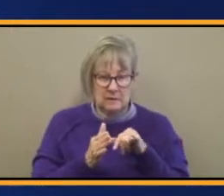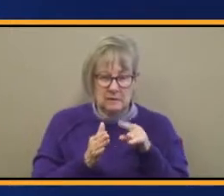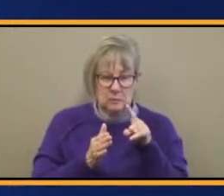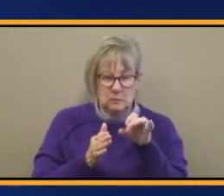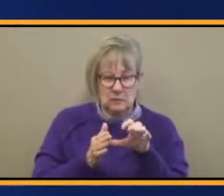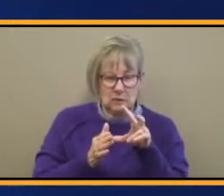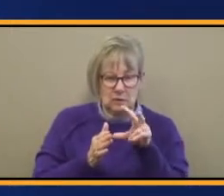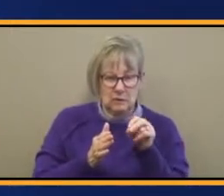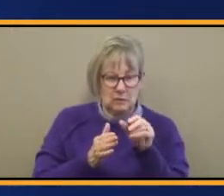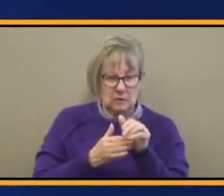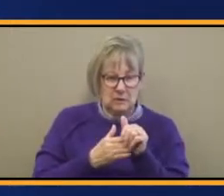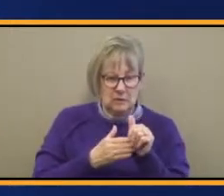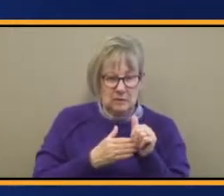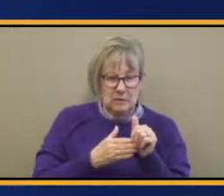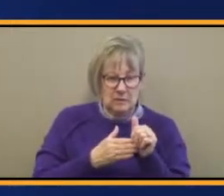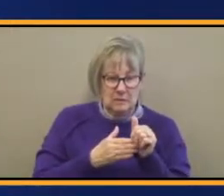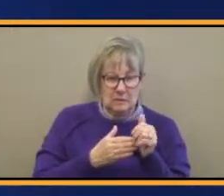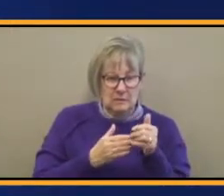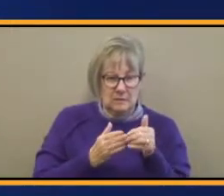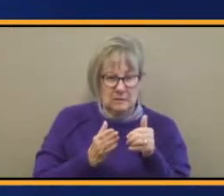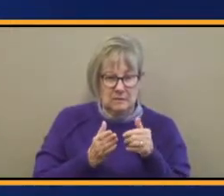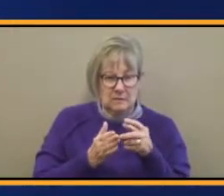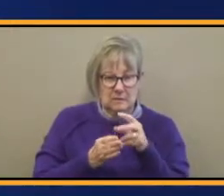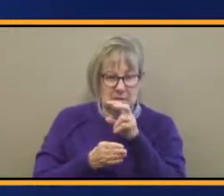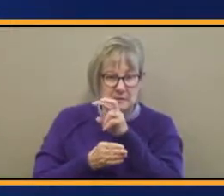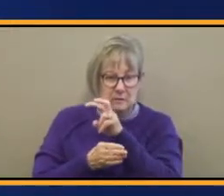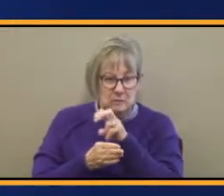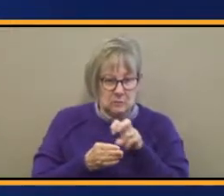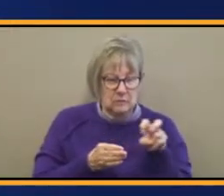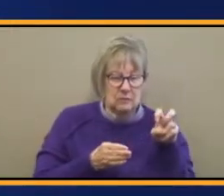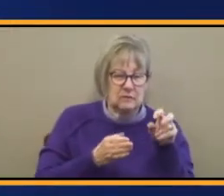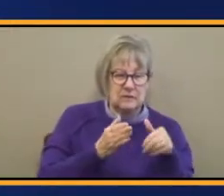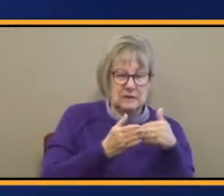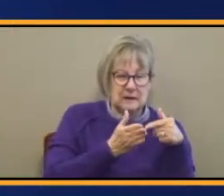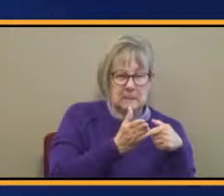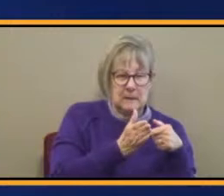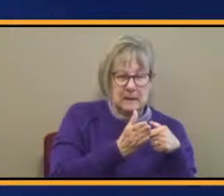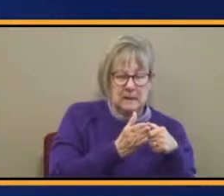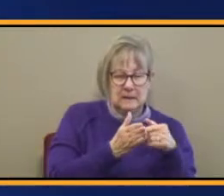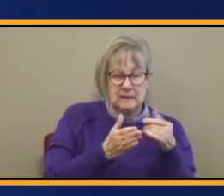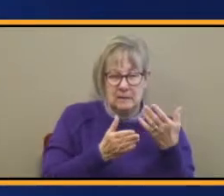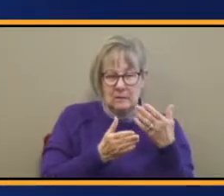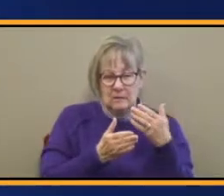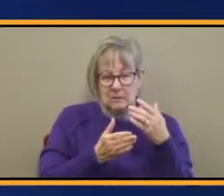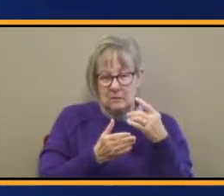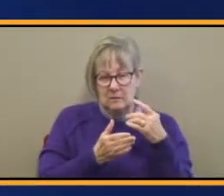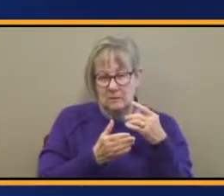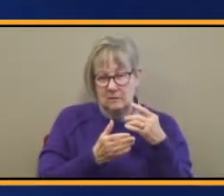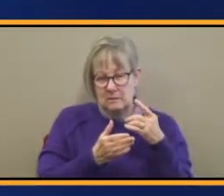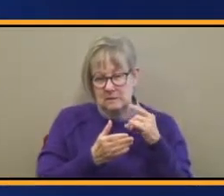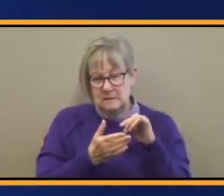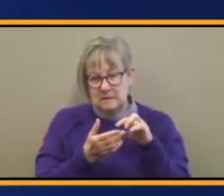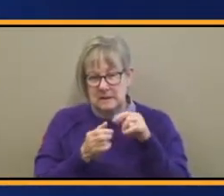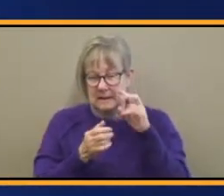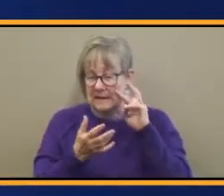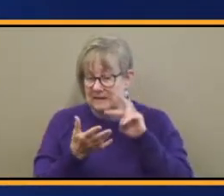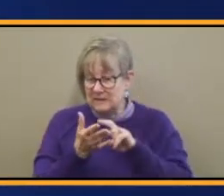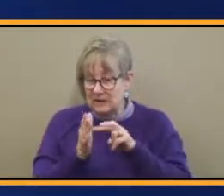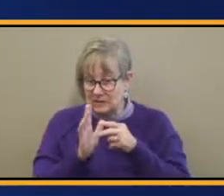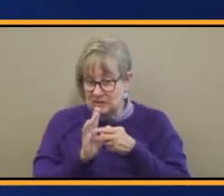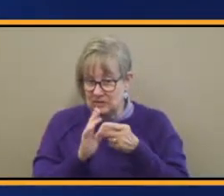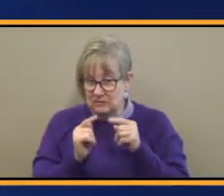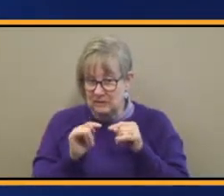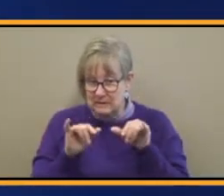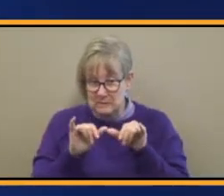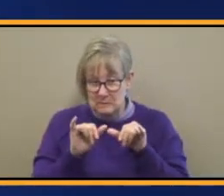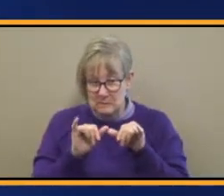that was going to move all over to the next billing cycle or whatever that was. So I kind of did that intentionally just to kind of gauge it, and I'm